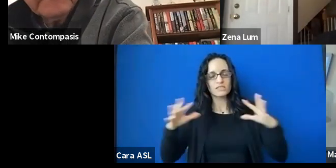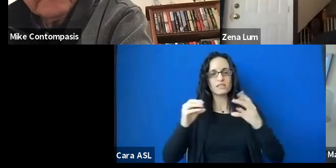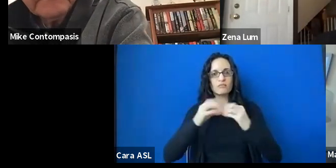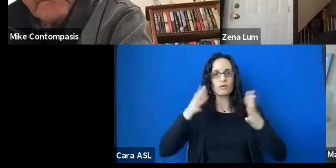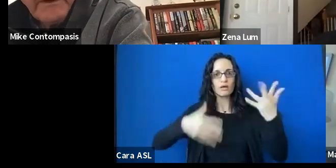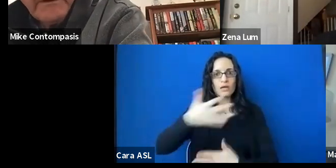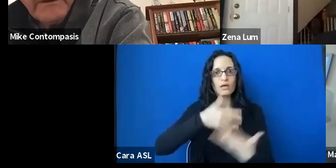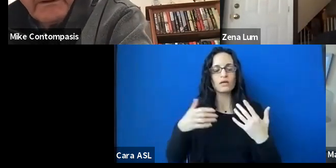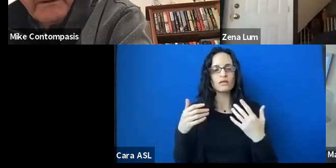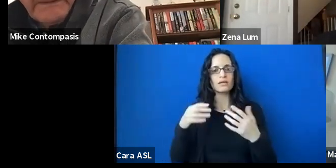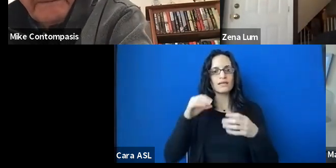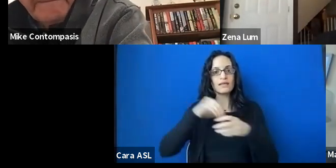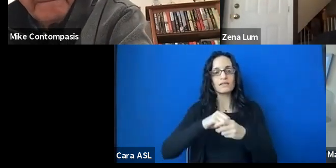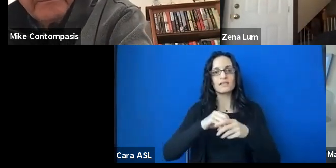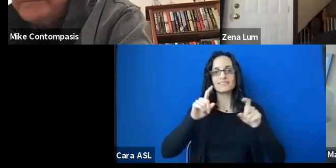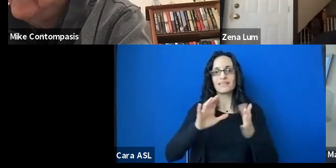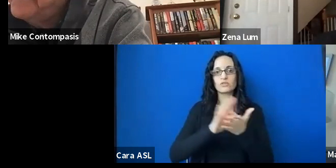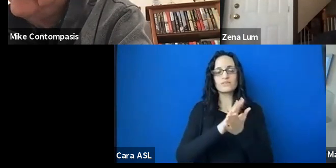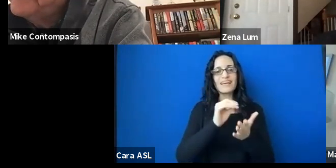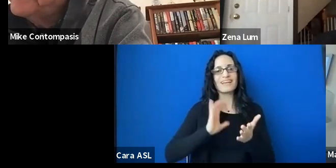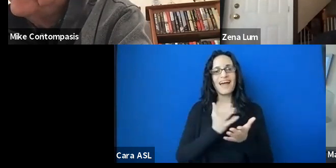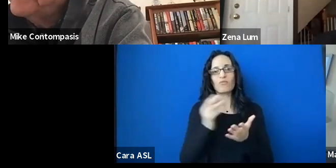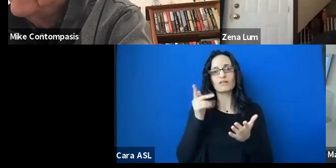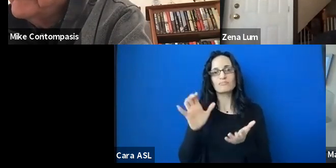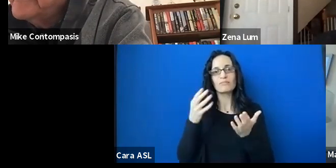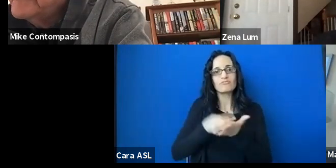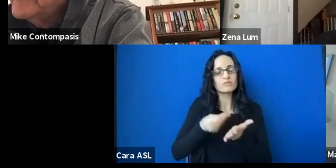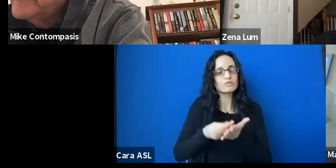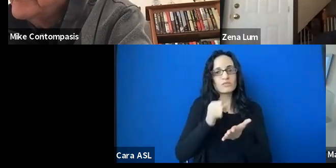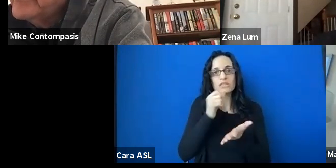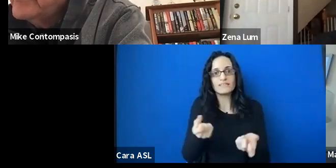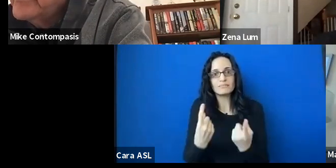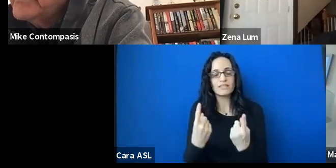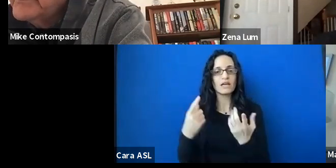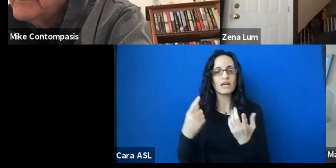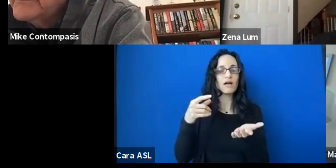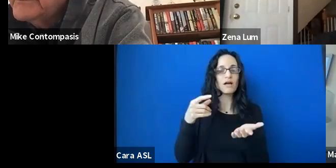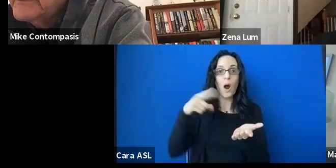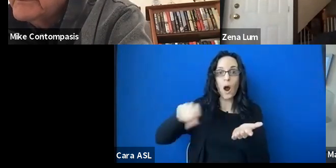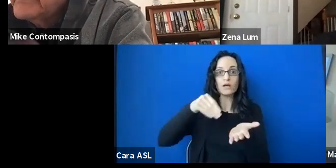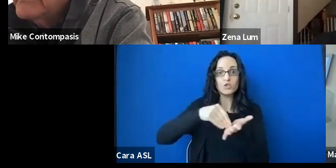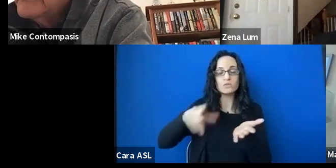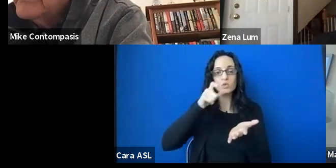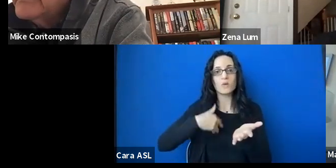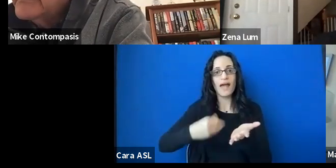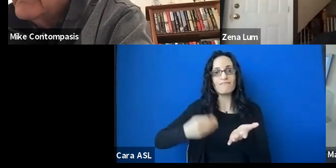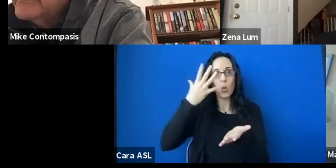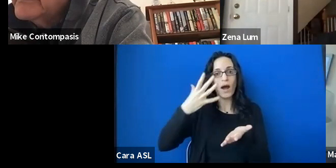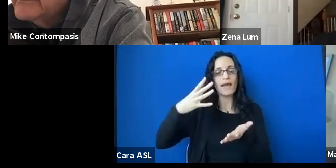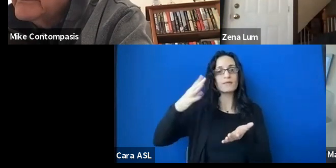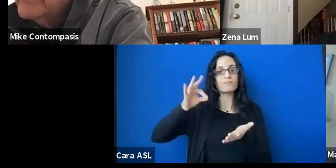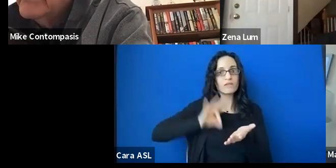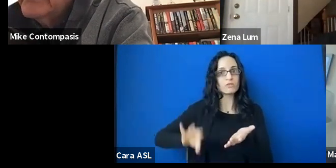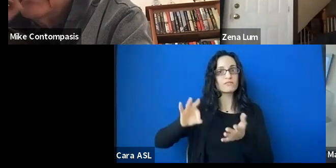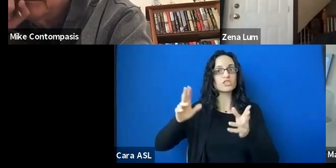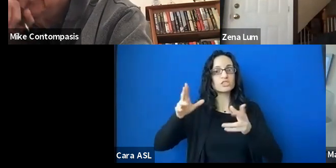spending our, you know, public resources on students who have white privileged parents who can not only afford a lawsuit to prevent